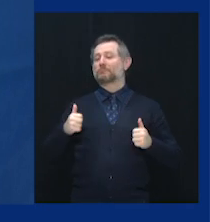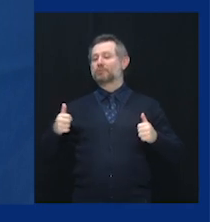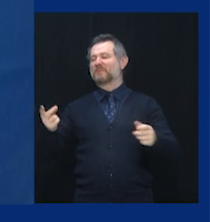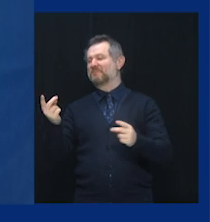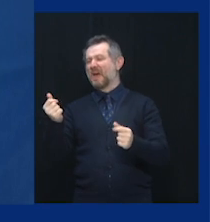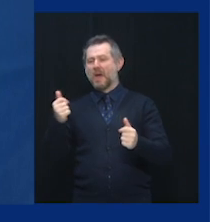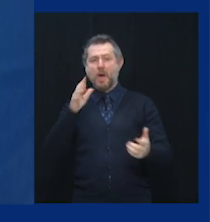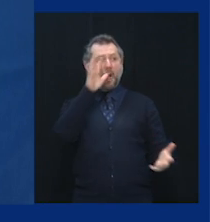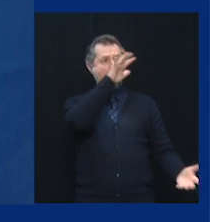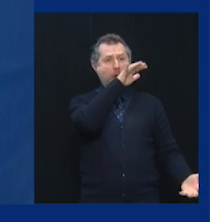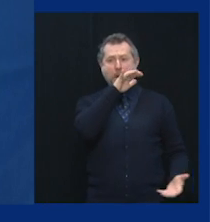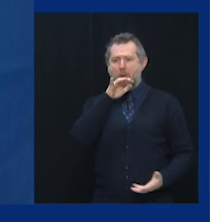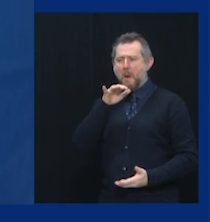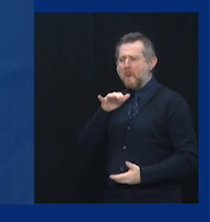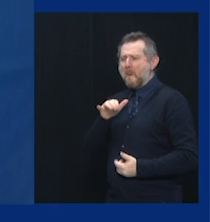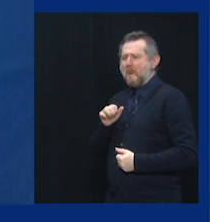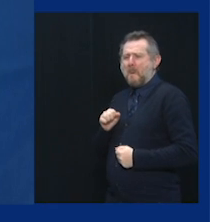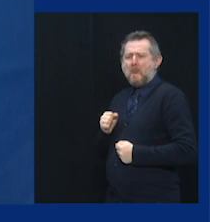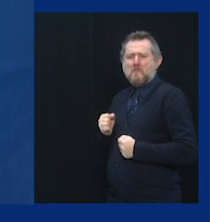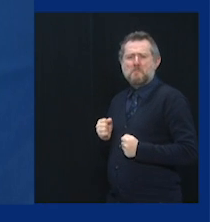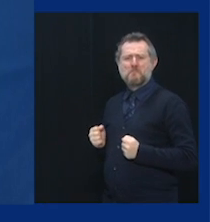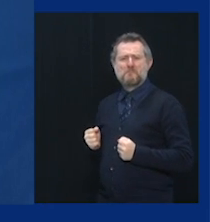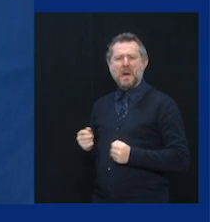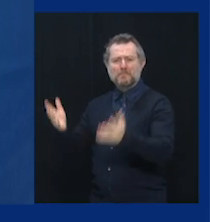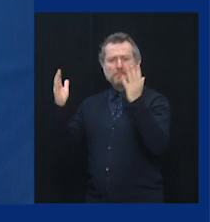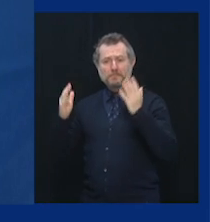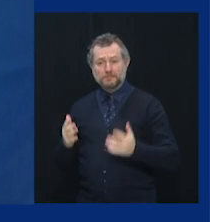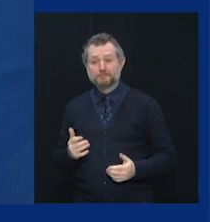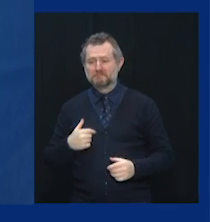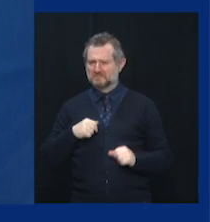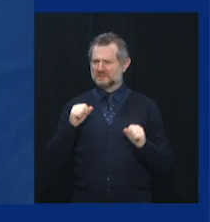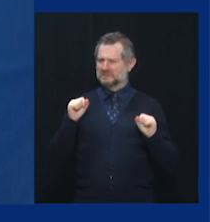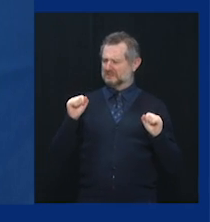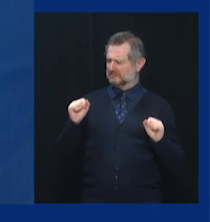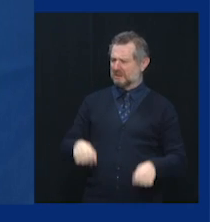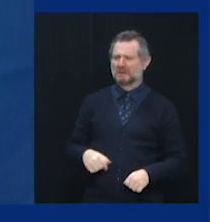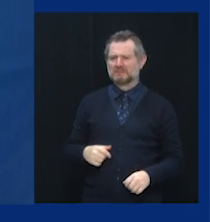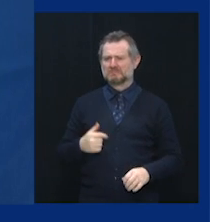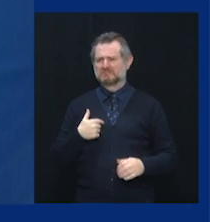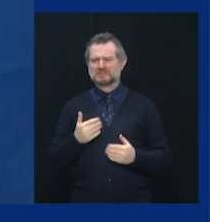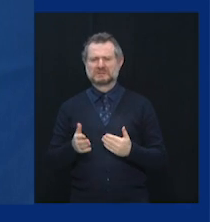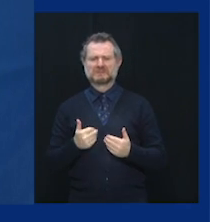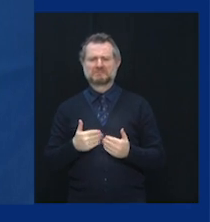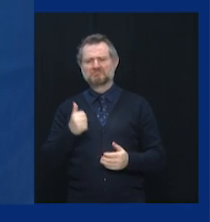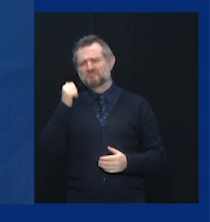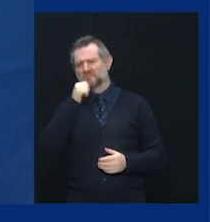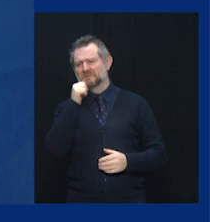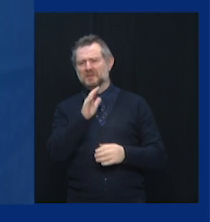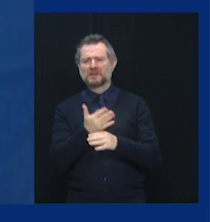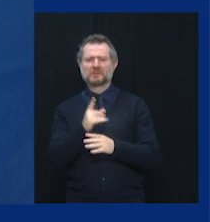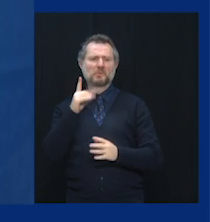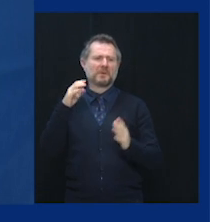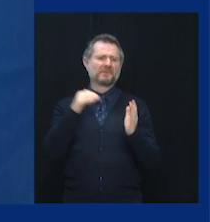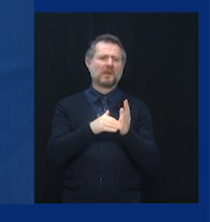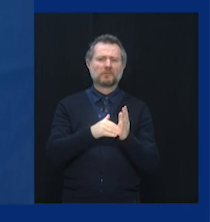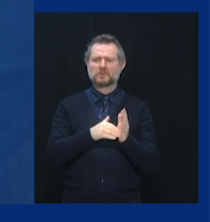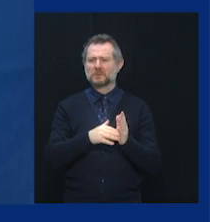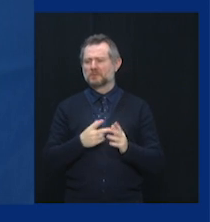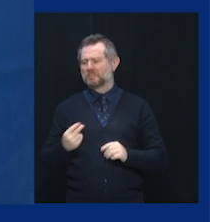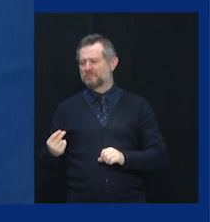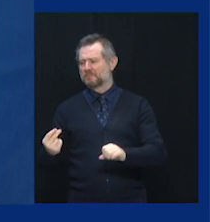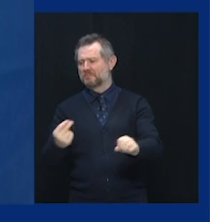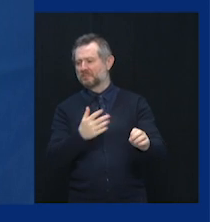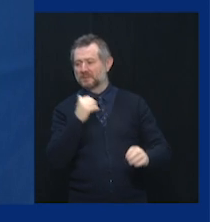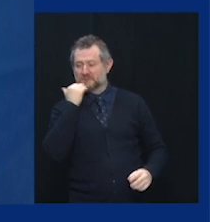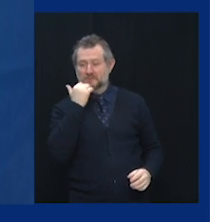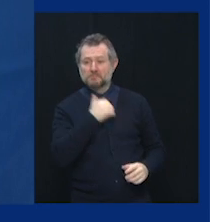easily do 100,000 dosages per day. That would be 700,000 per